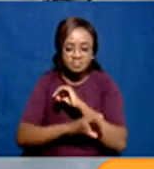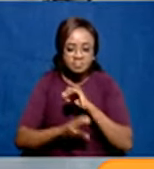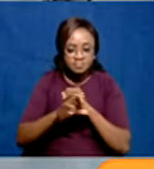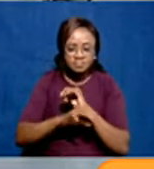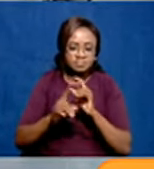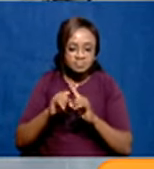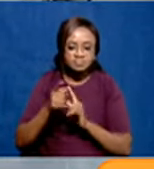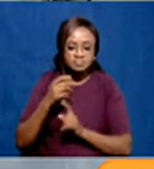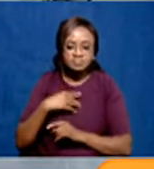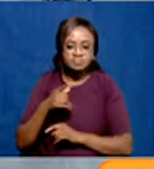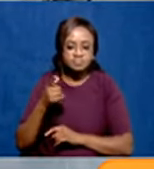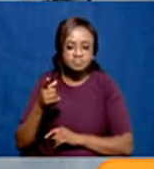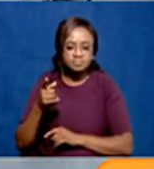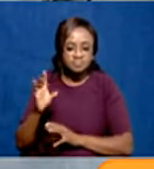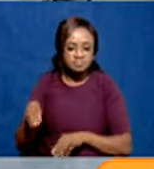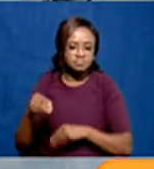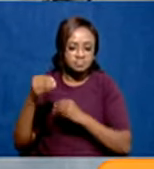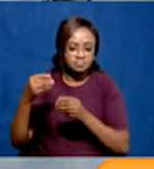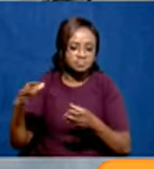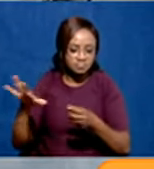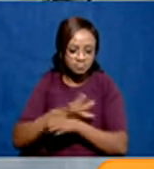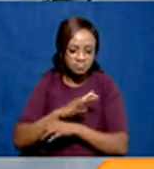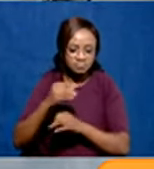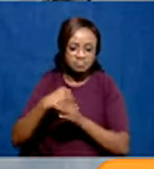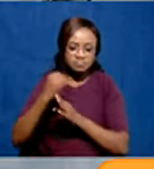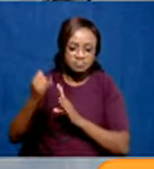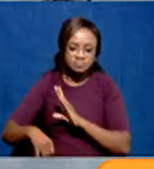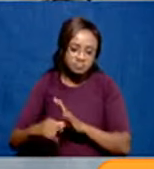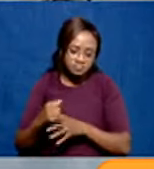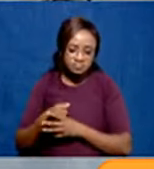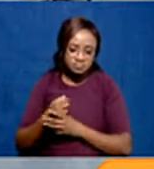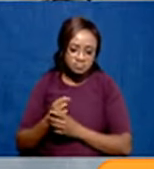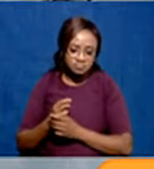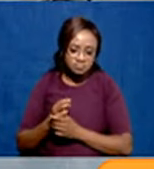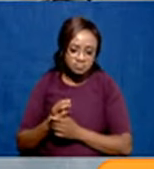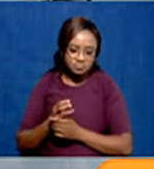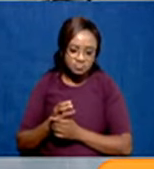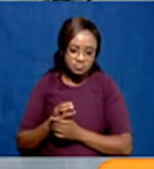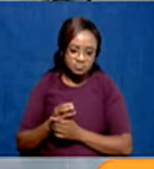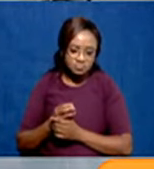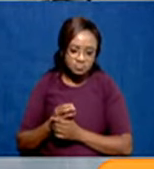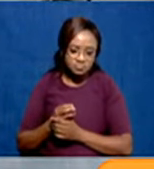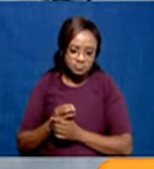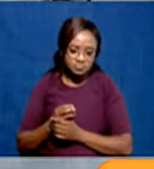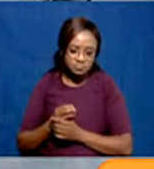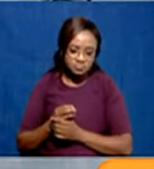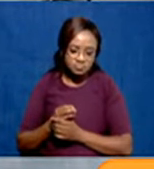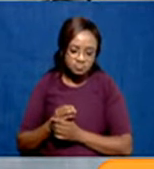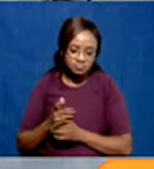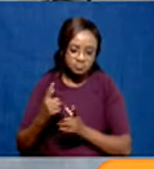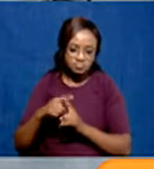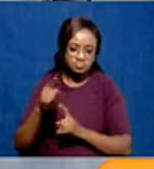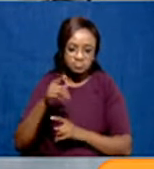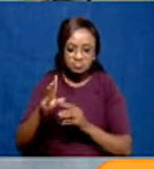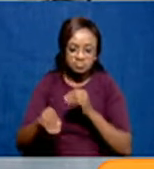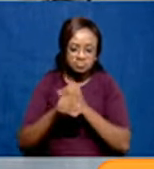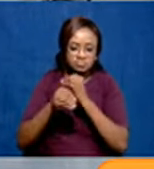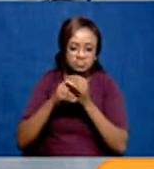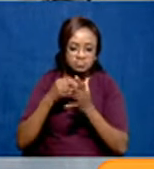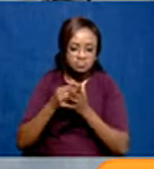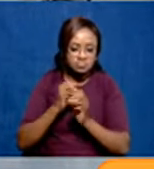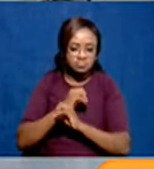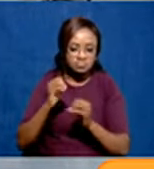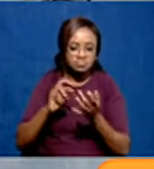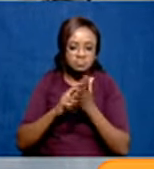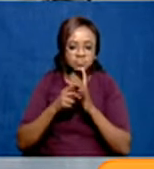were providing that same comprehensive cover where people were going to the same way that they went to public facilities and they were not topping up, isn't it? So